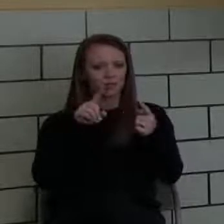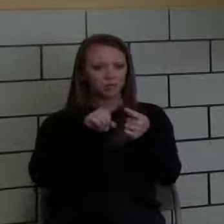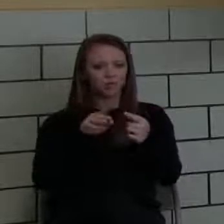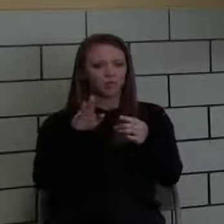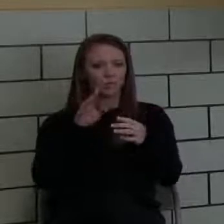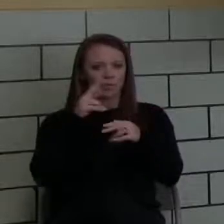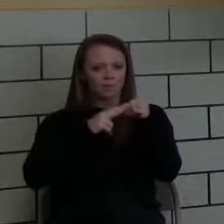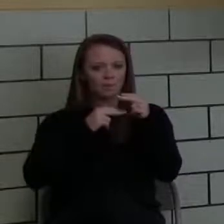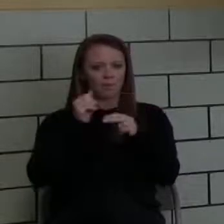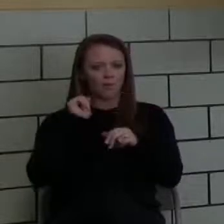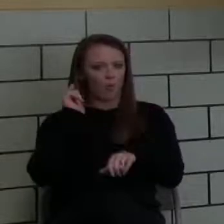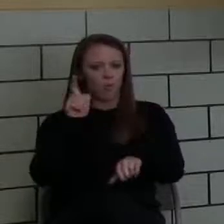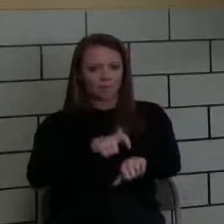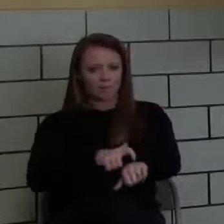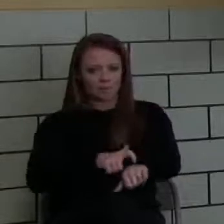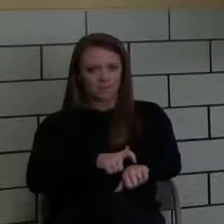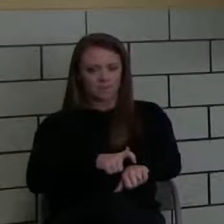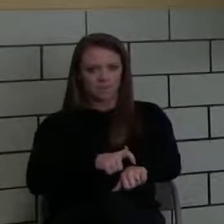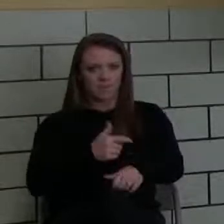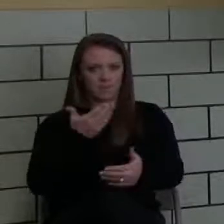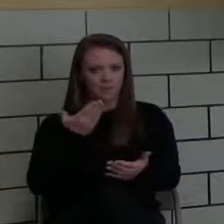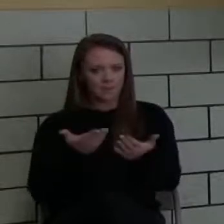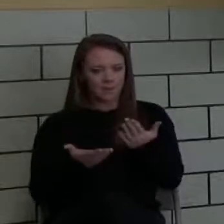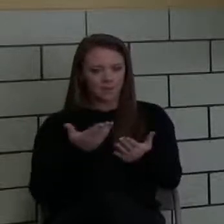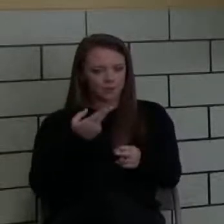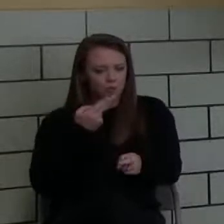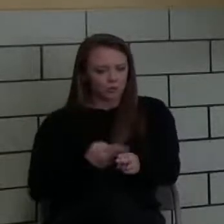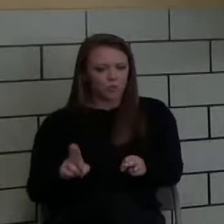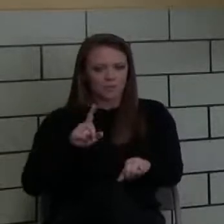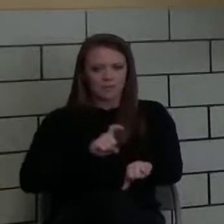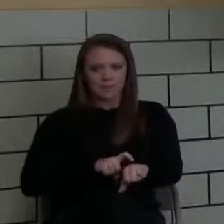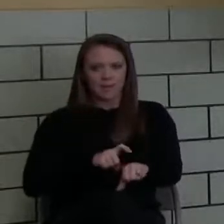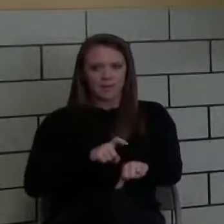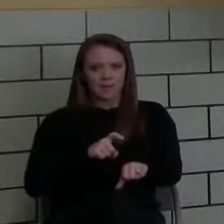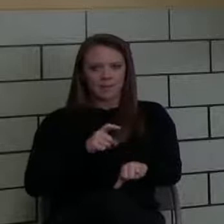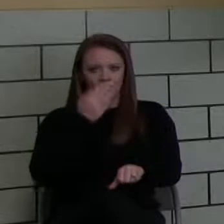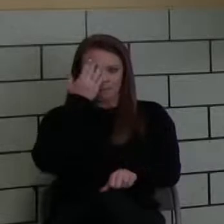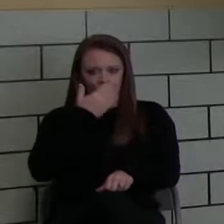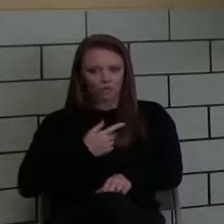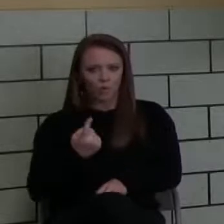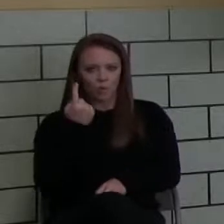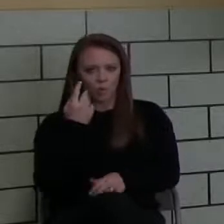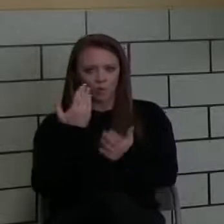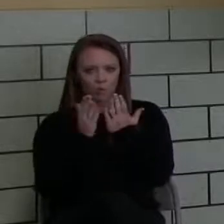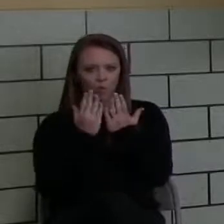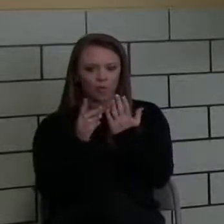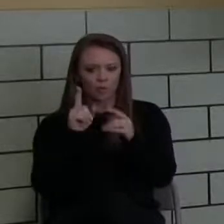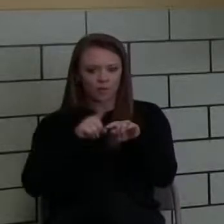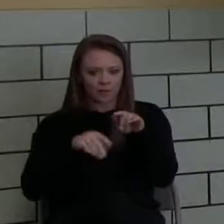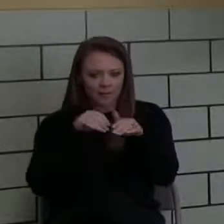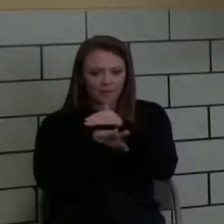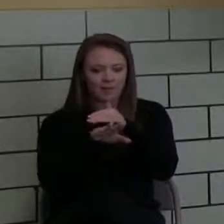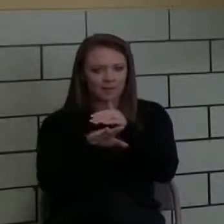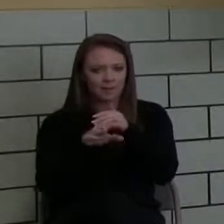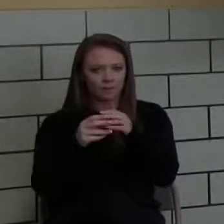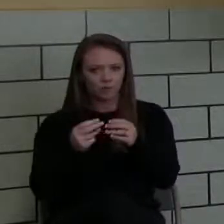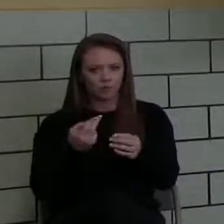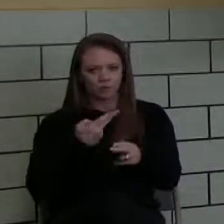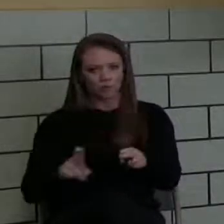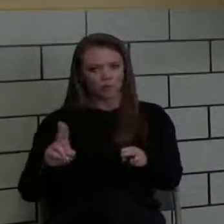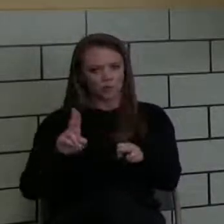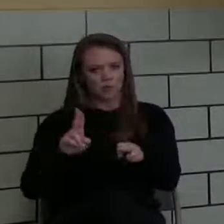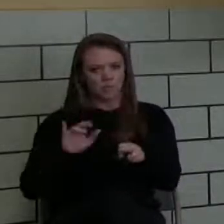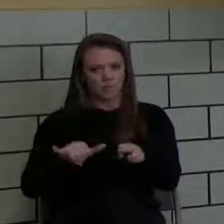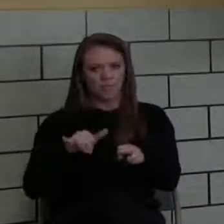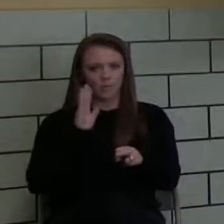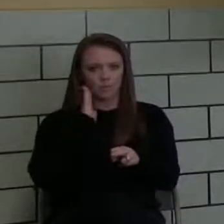limited times where if you don't have no space, they gotta pour concrete right in front of the door, that will occur. But I think it's gonna involve me, and I'm gonna use Mary to help me